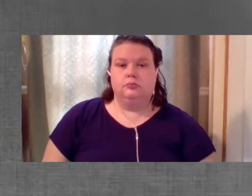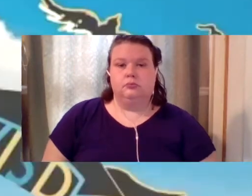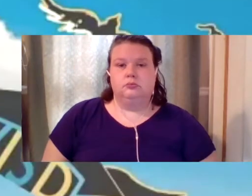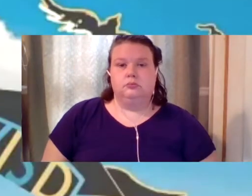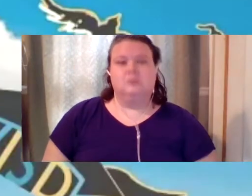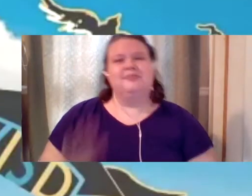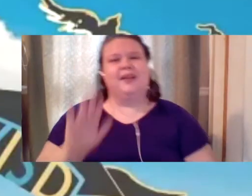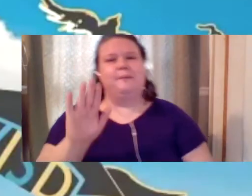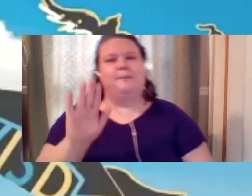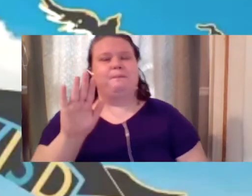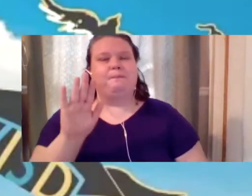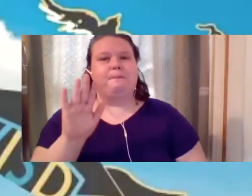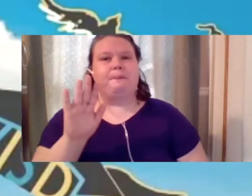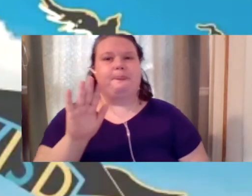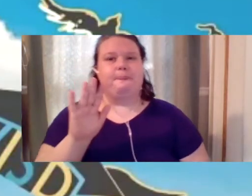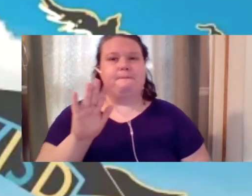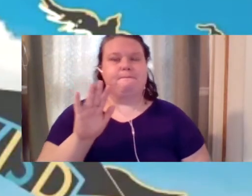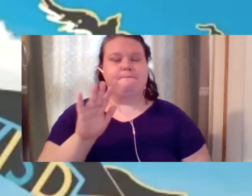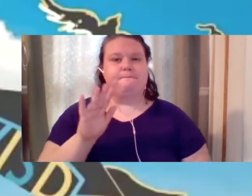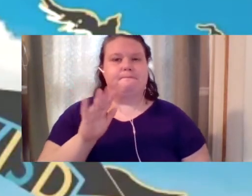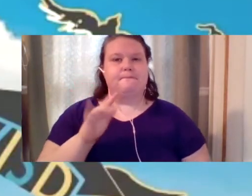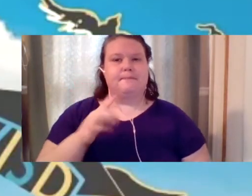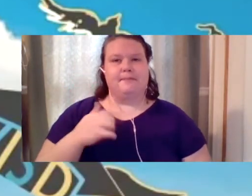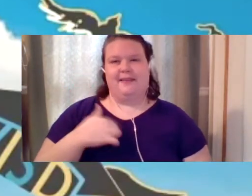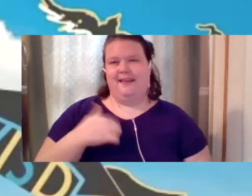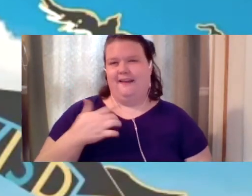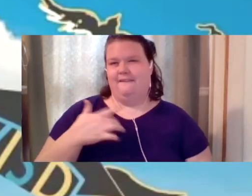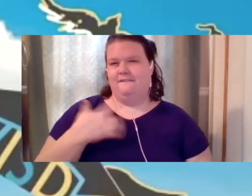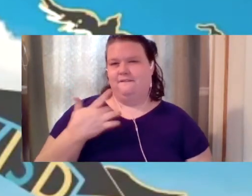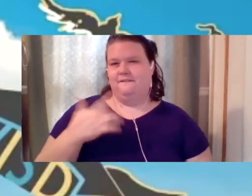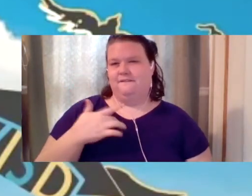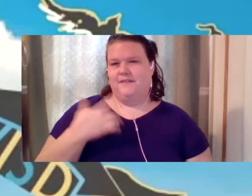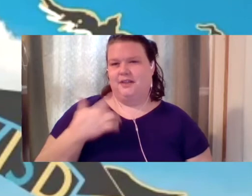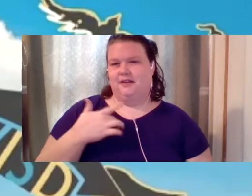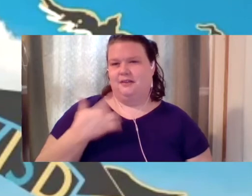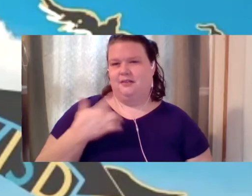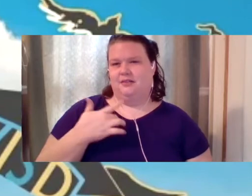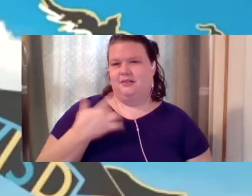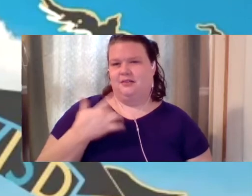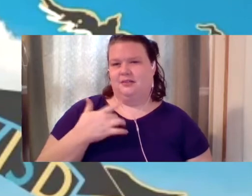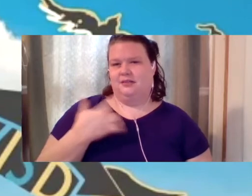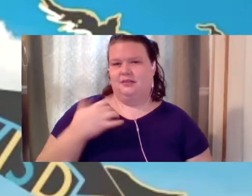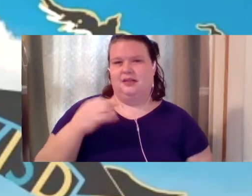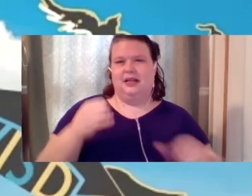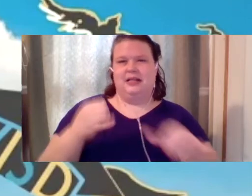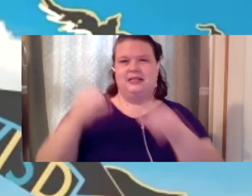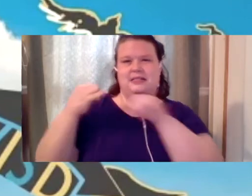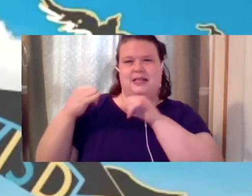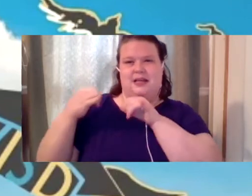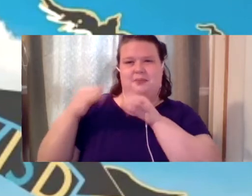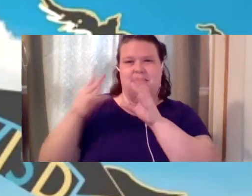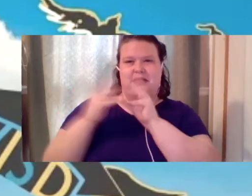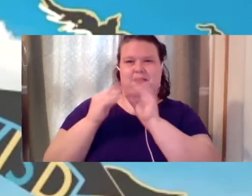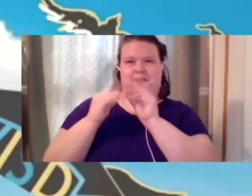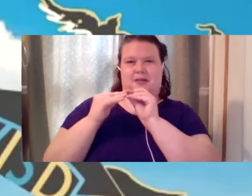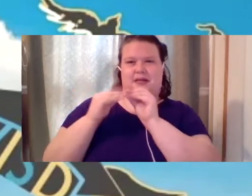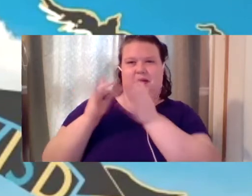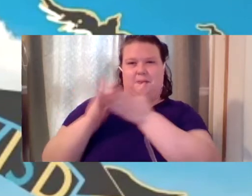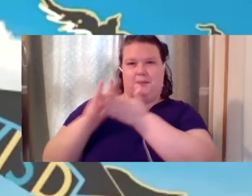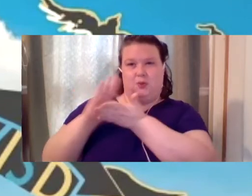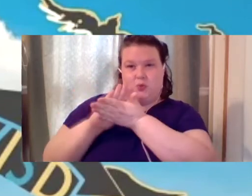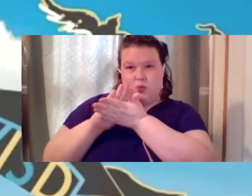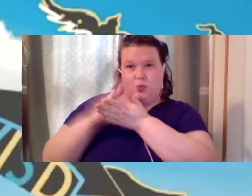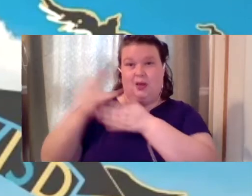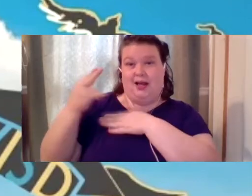I feel much like I've felt in the meetings that focused on the middle schools and high schools that kind of just